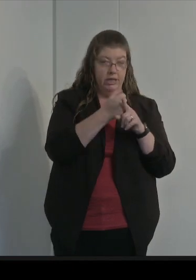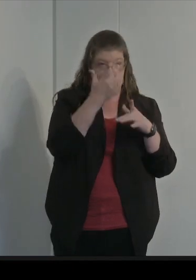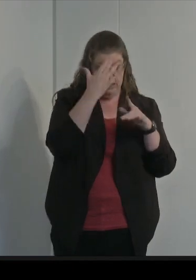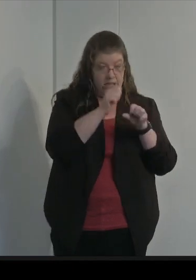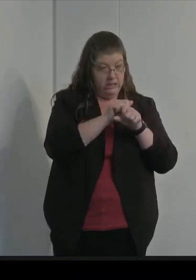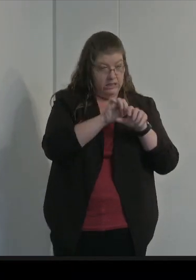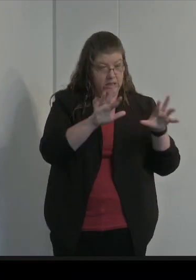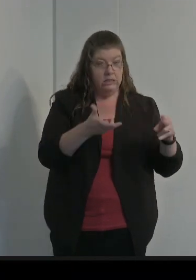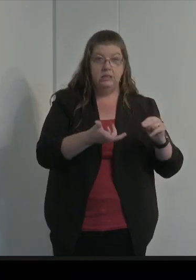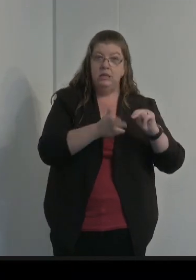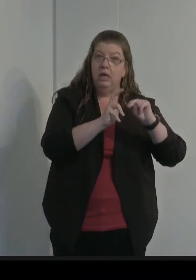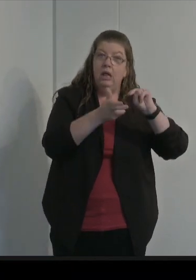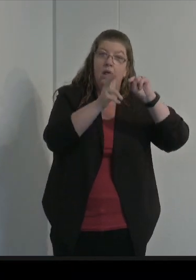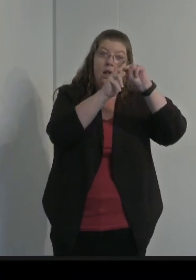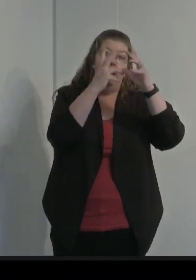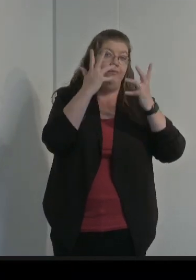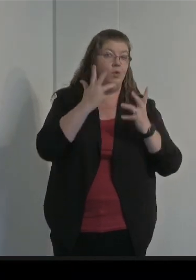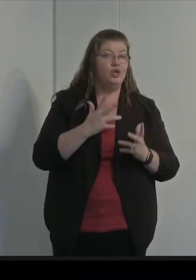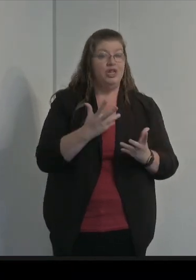disease transmission, unfortunately.